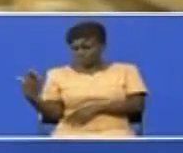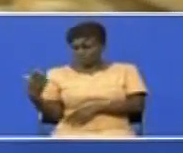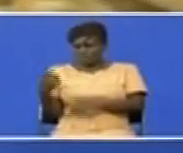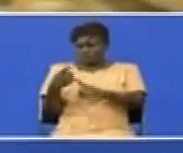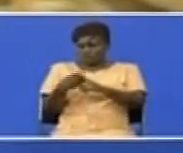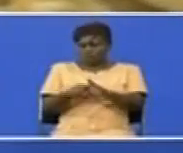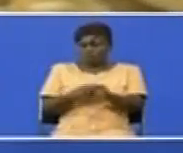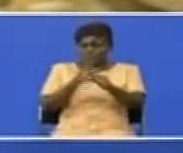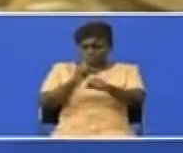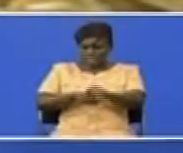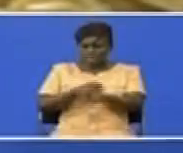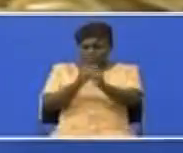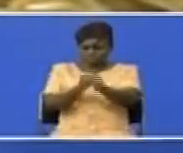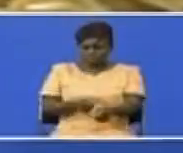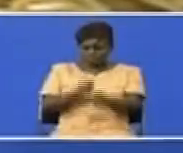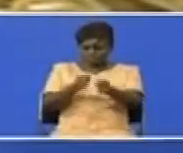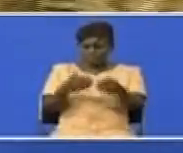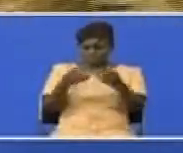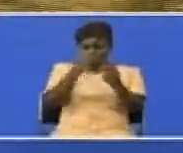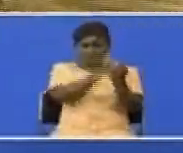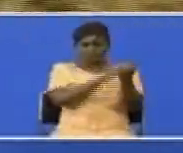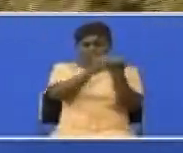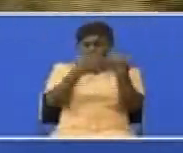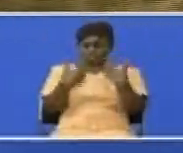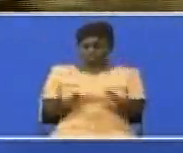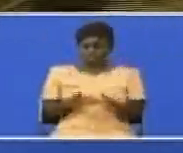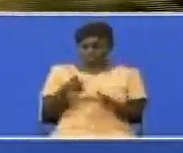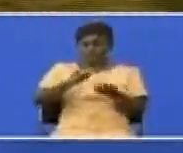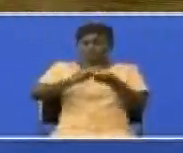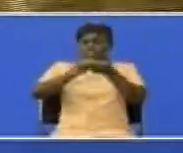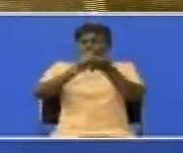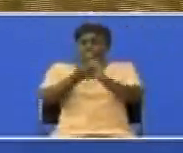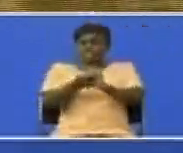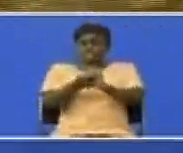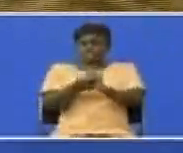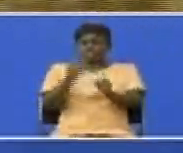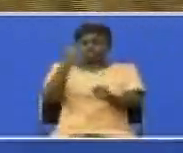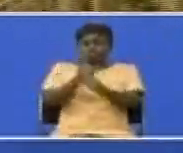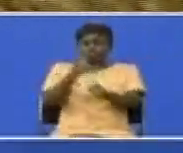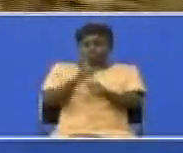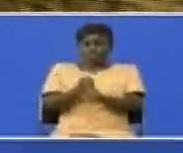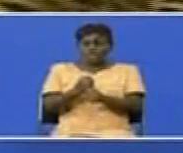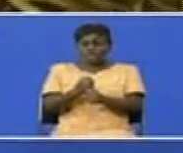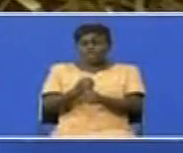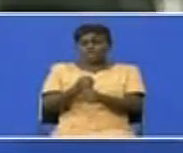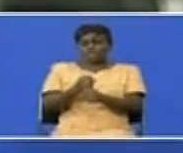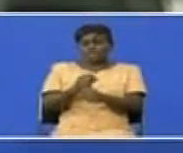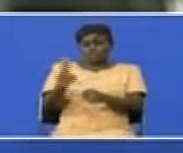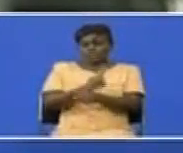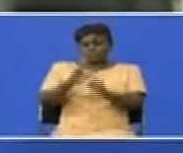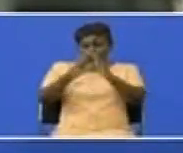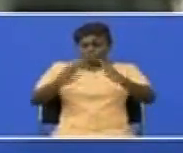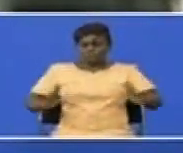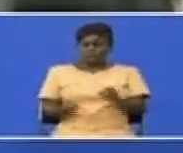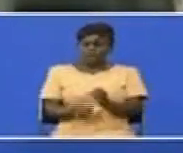in farms once rice or wheat has been harvested is now being transformed into modern-day housing units. We